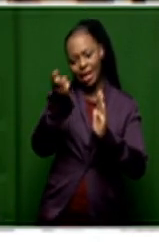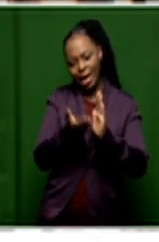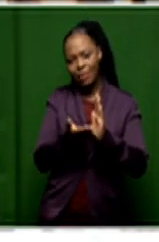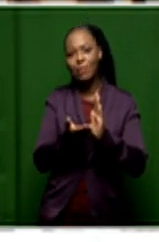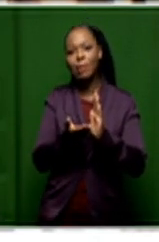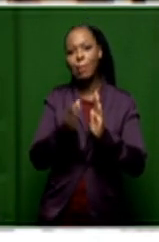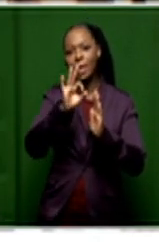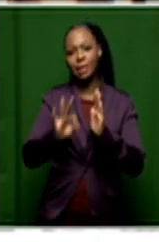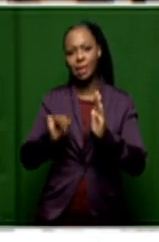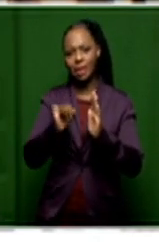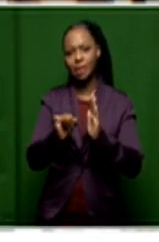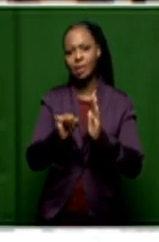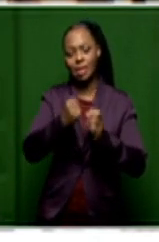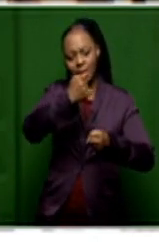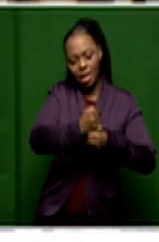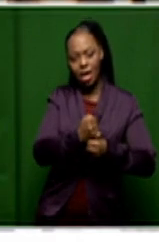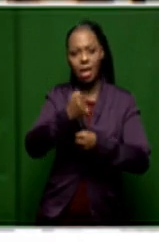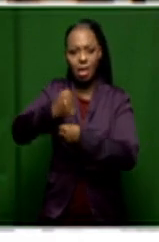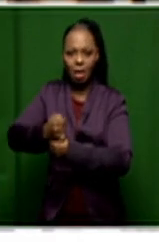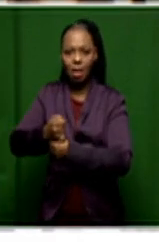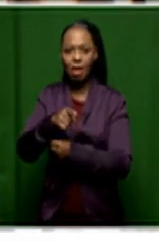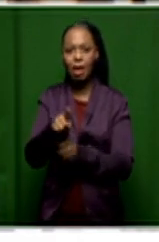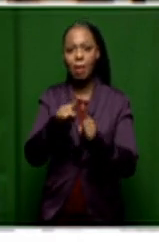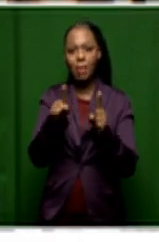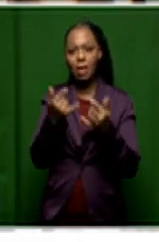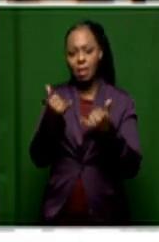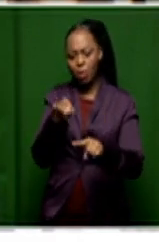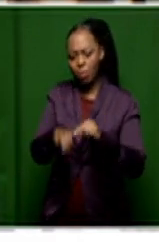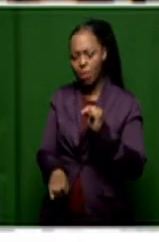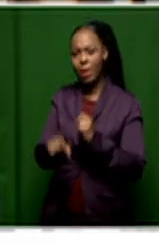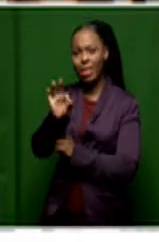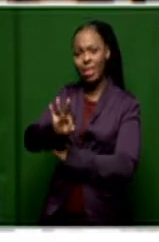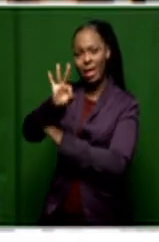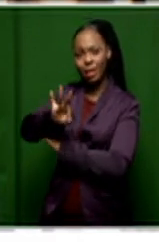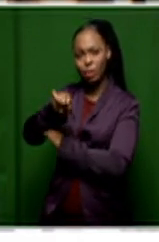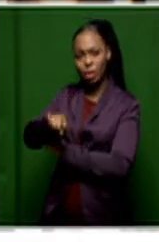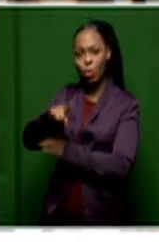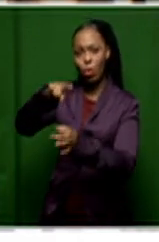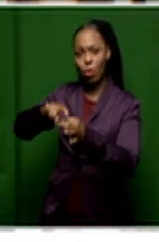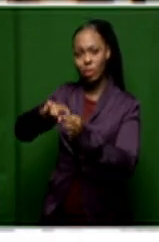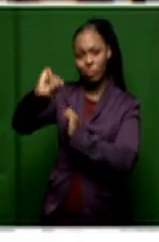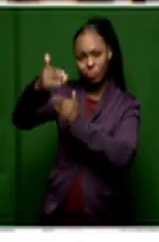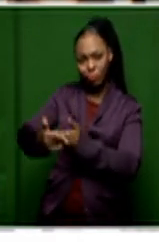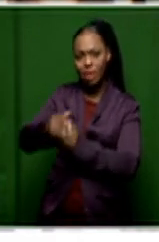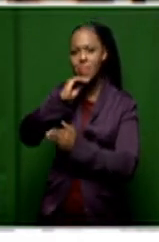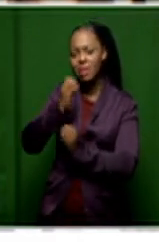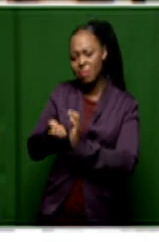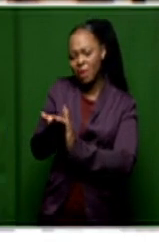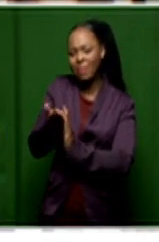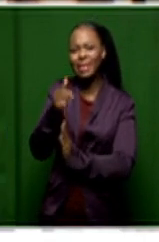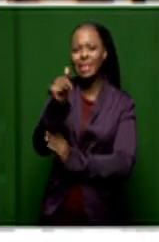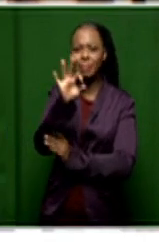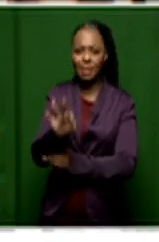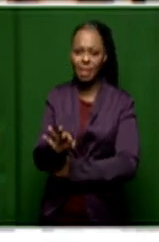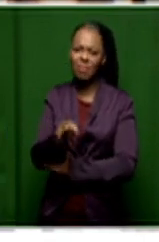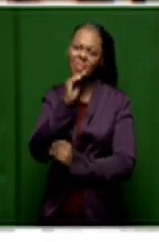17.5% year on year, we now find in the third quarter we were still down by 6%. That's better than we